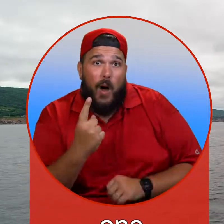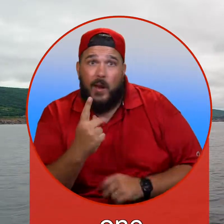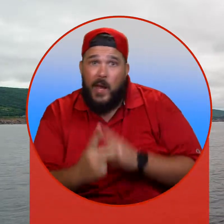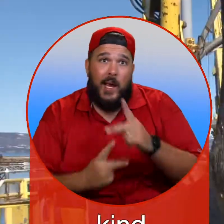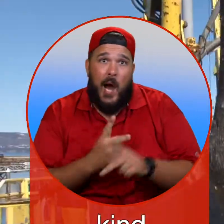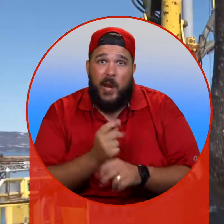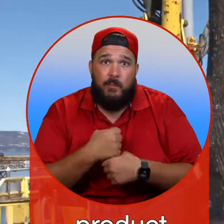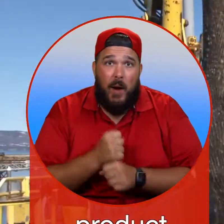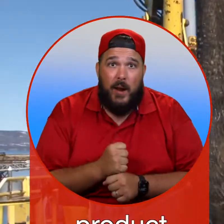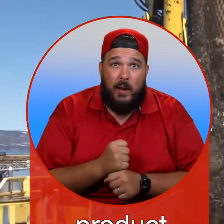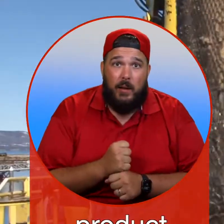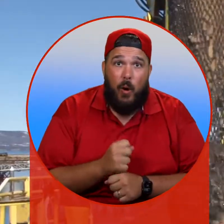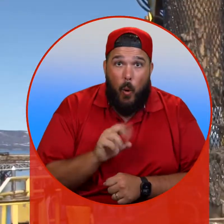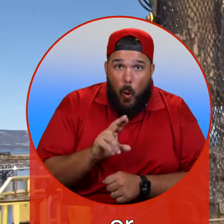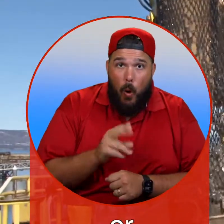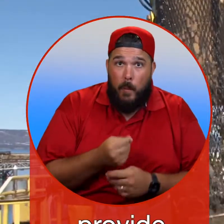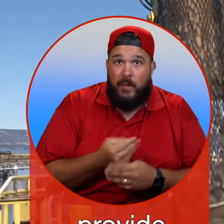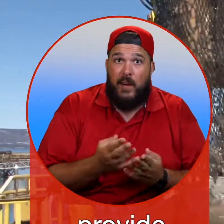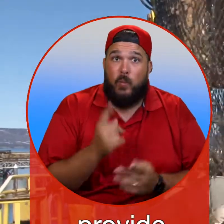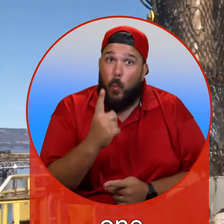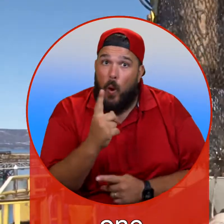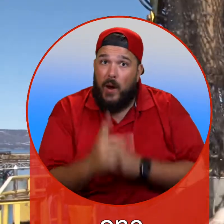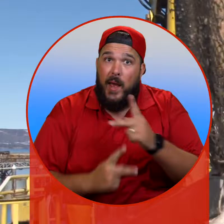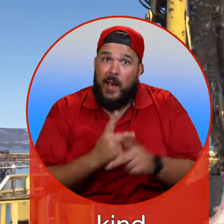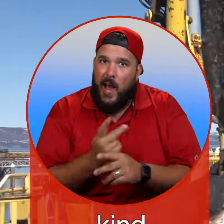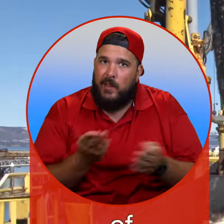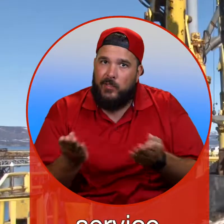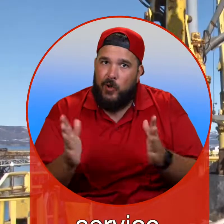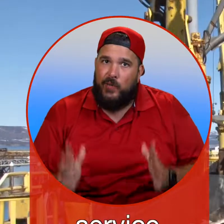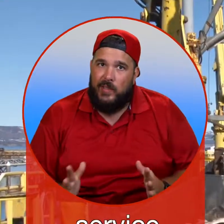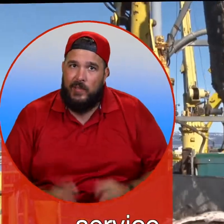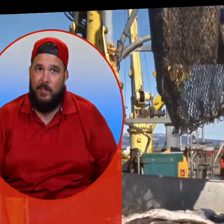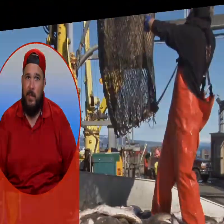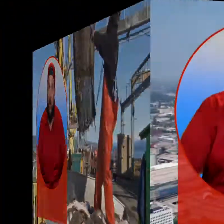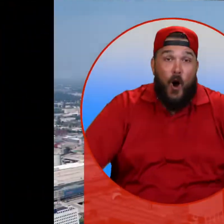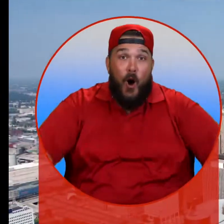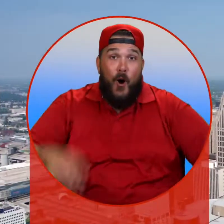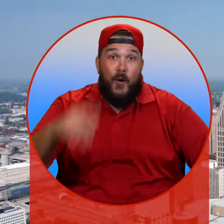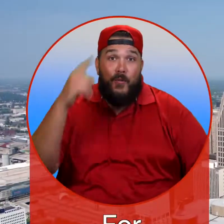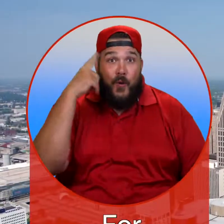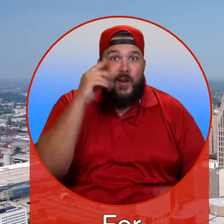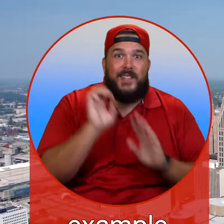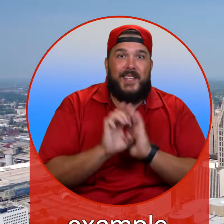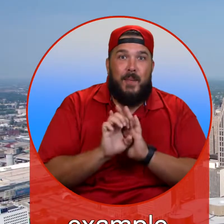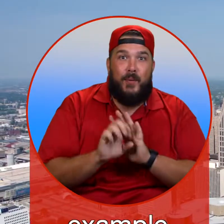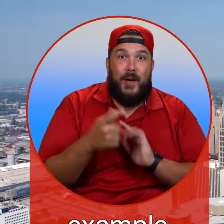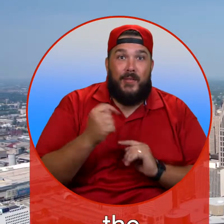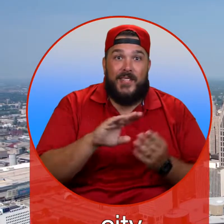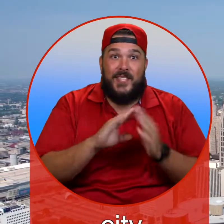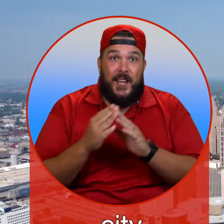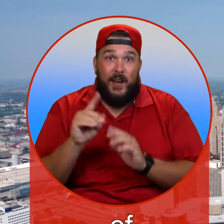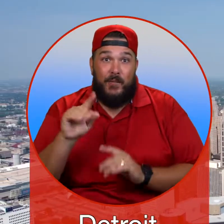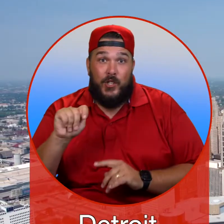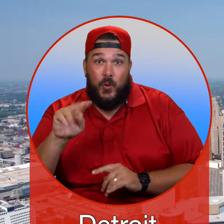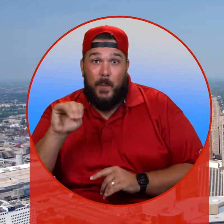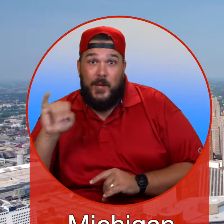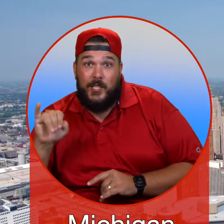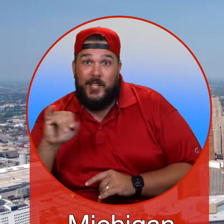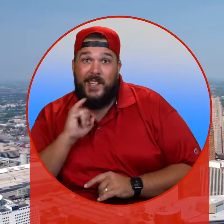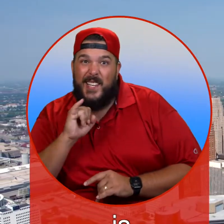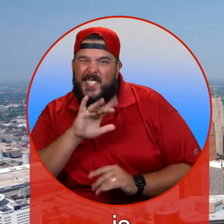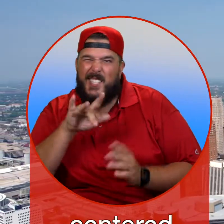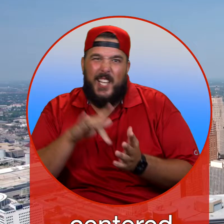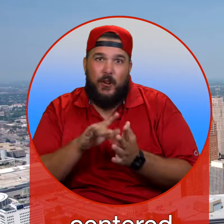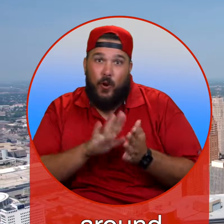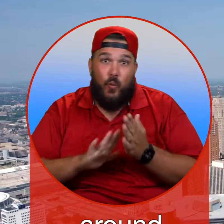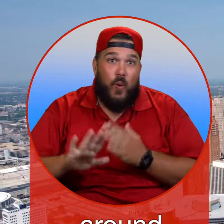that make one kind of product or provide one kind of service. For example, the city of Detroit,